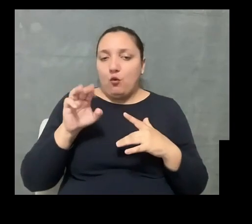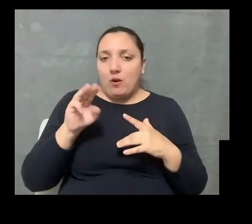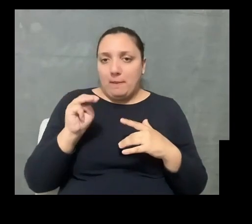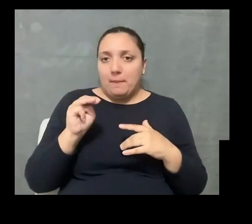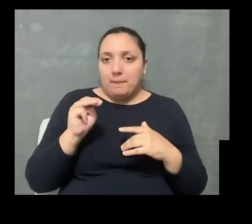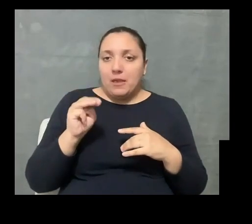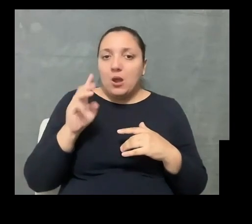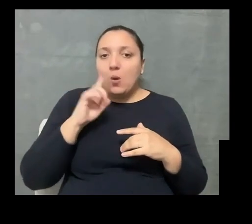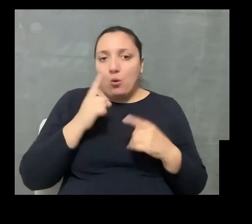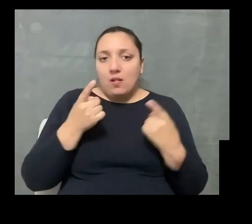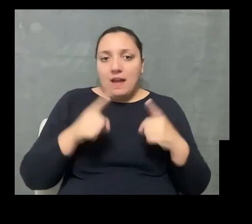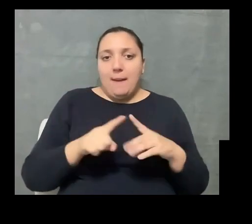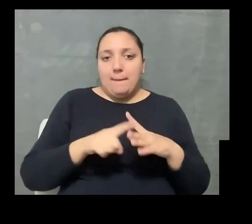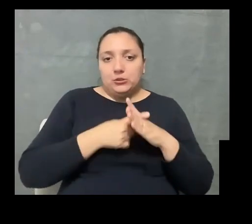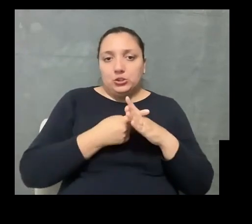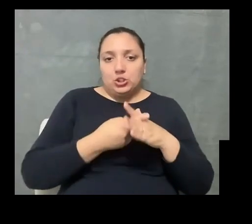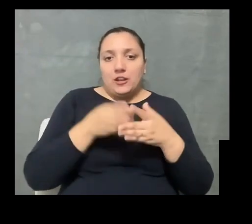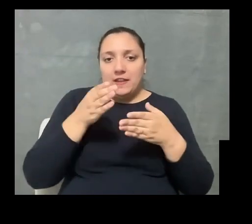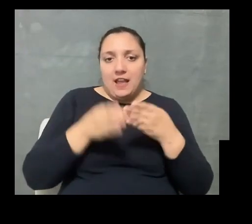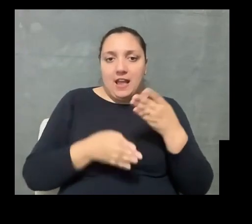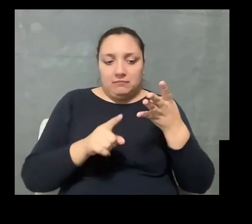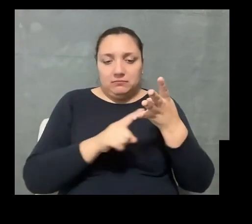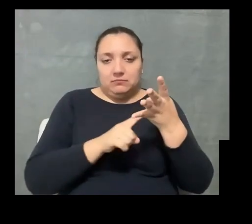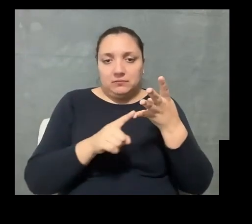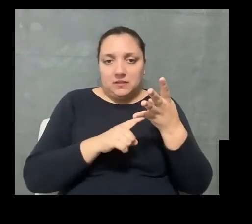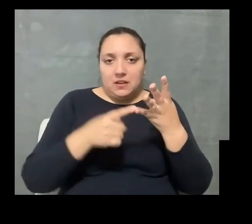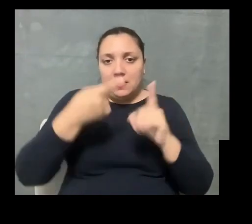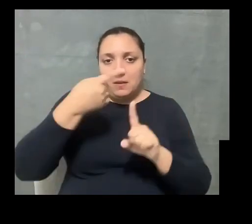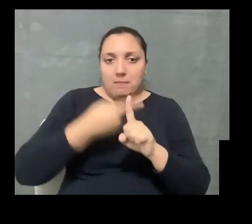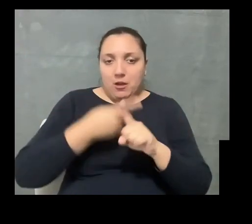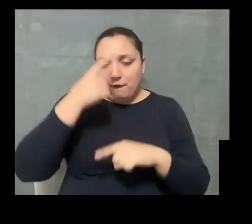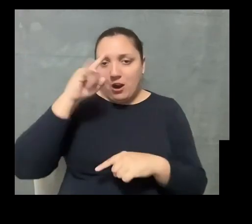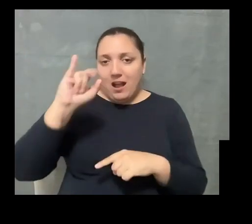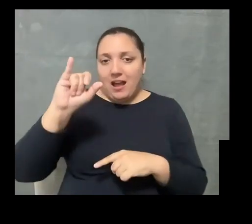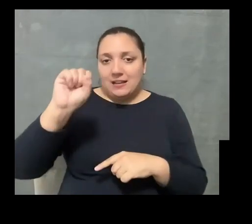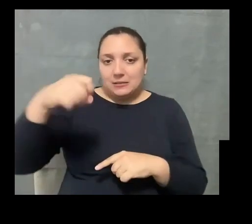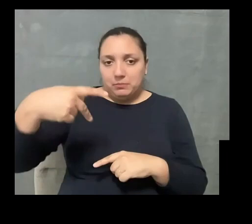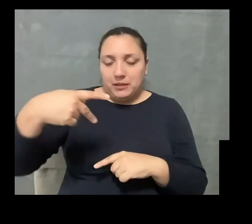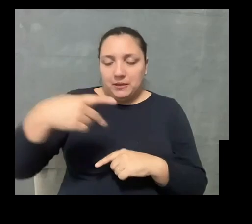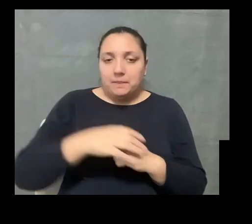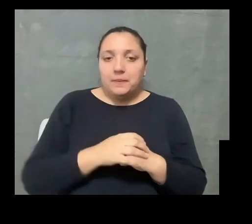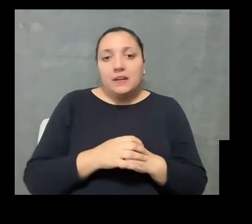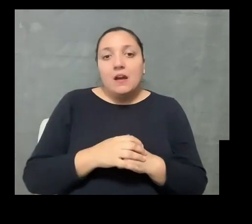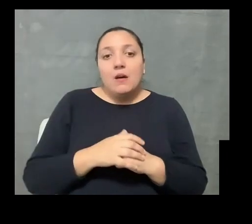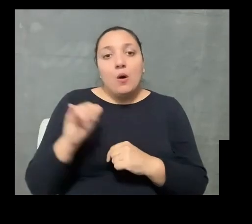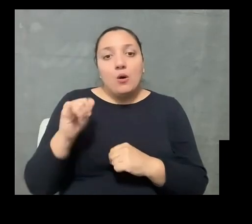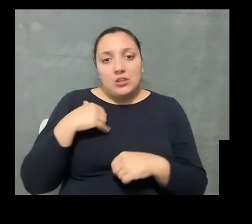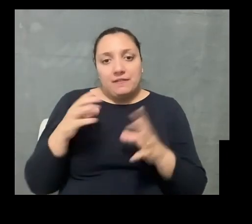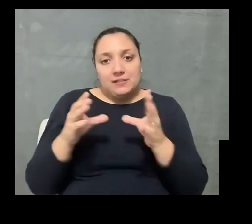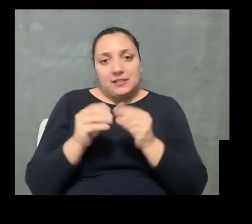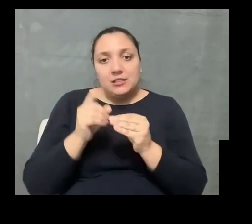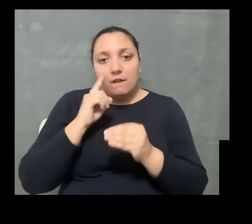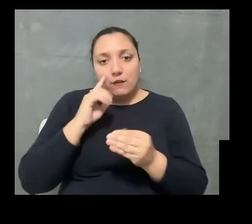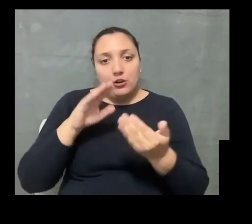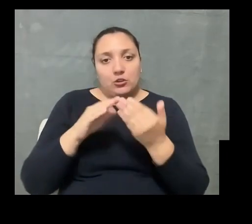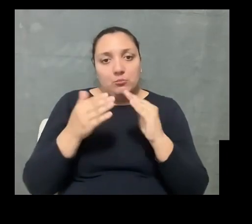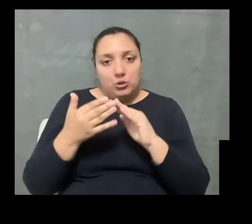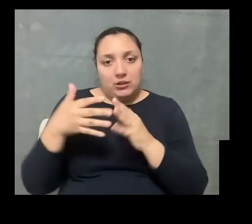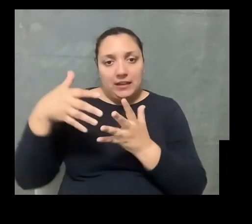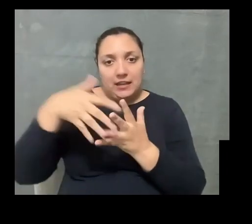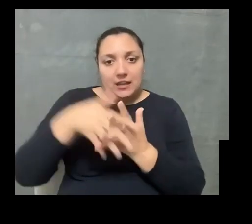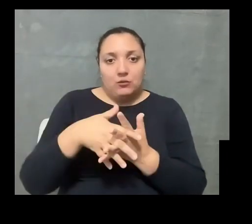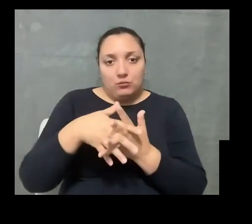off at the end of the month. First up is for ISPs. We also have a session on community anchor institutions. And so if